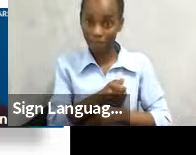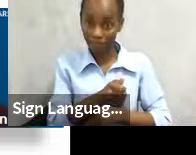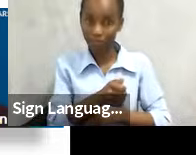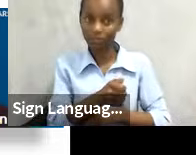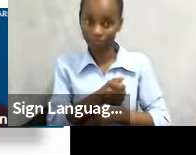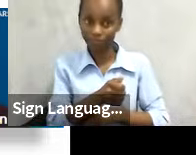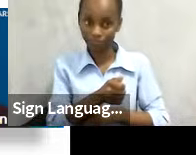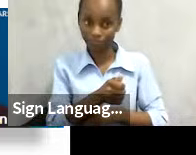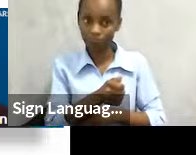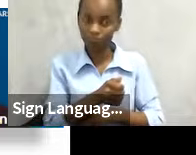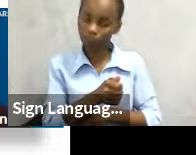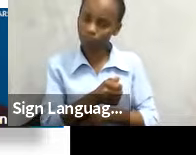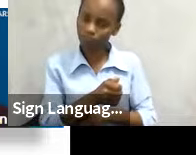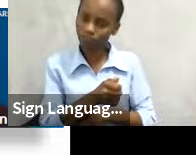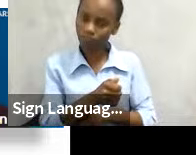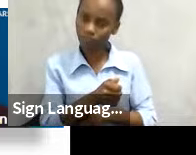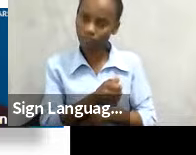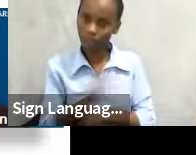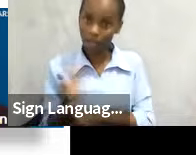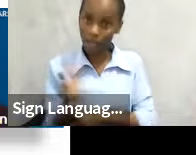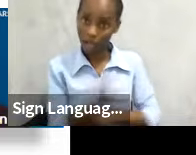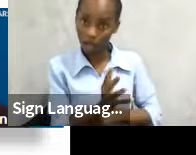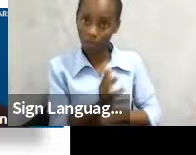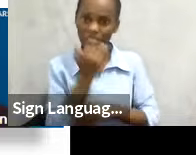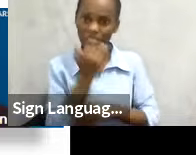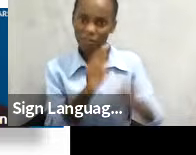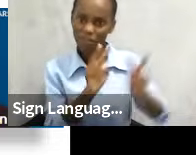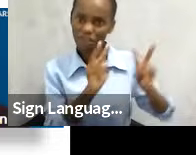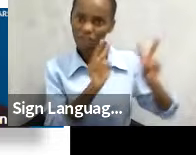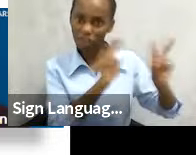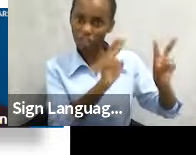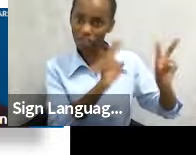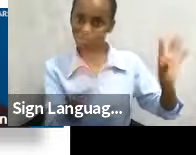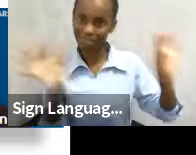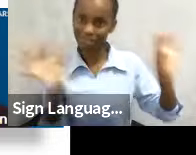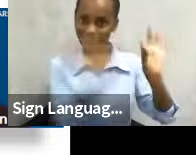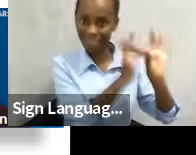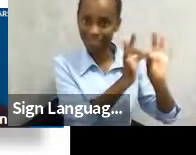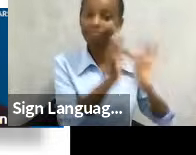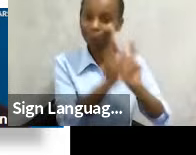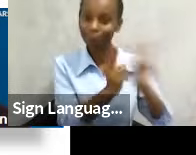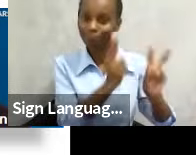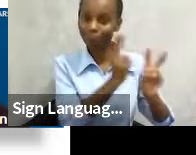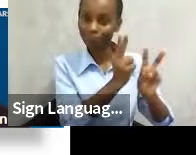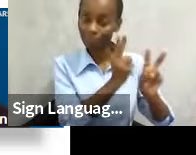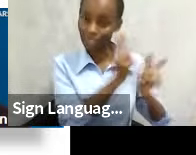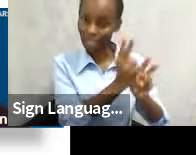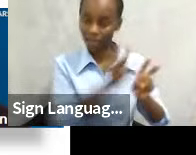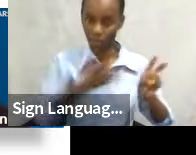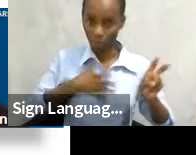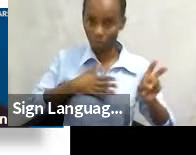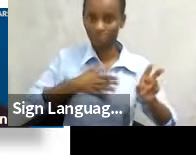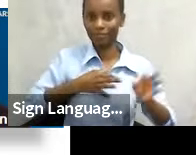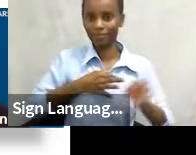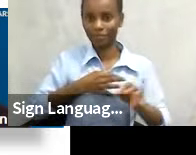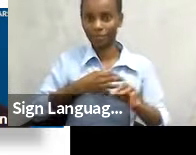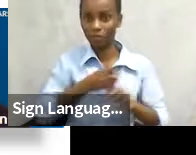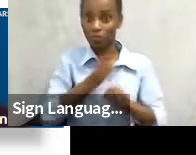valued clients see the line of sight. Like Cujo touched on, we want you as our valued clients to understand why we do what we